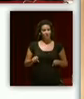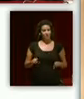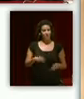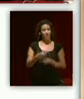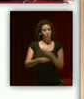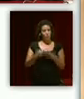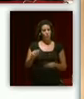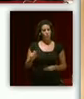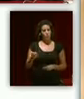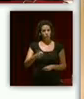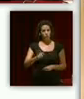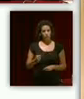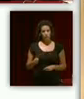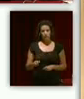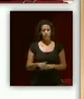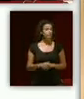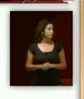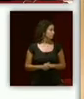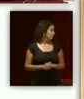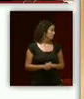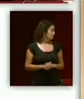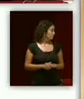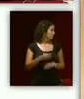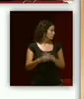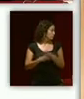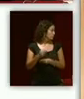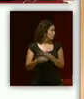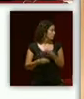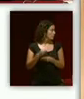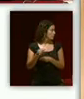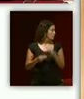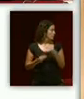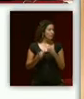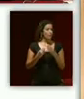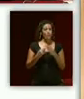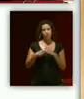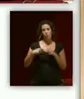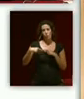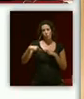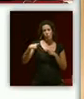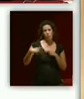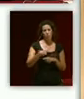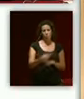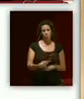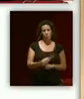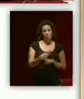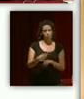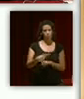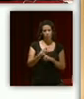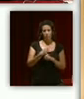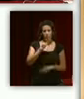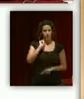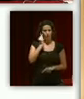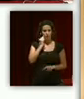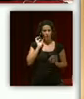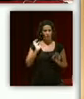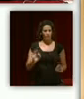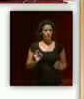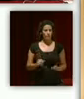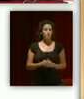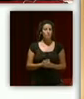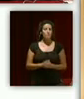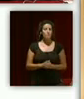this joystick to move his wheelchair or his control chair. So he, on a daily basis, he uses this joystick, and he's very skillful in